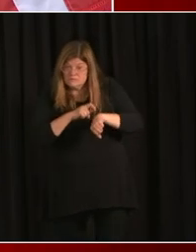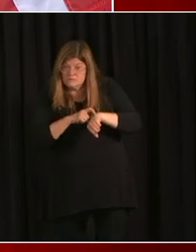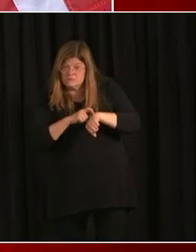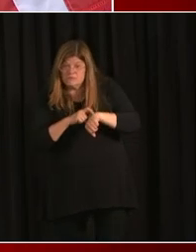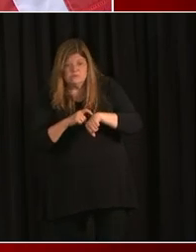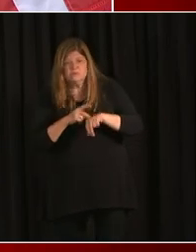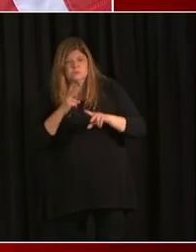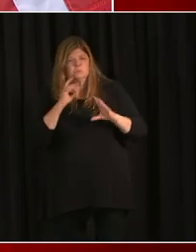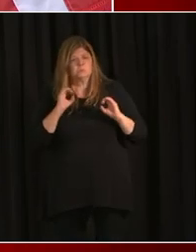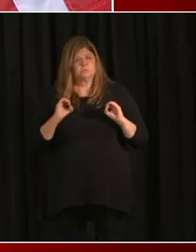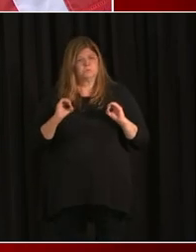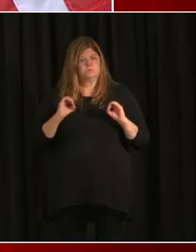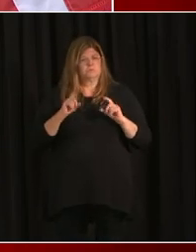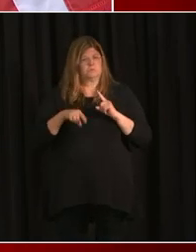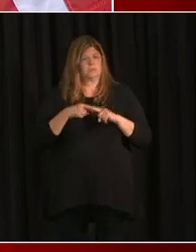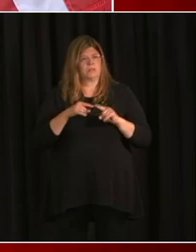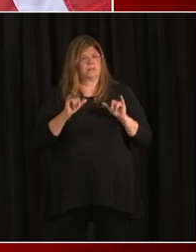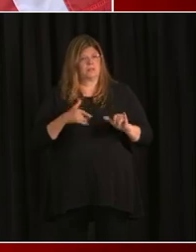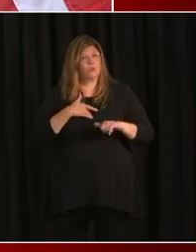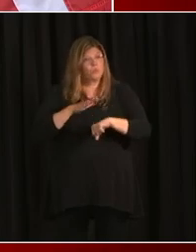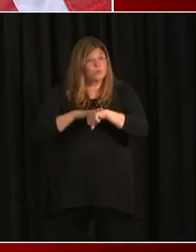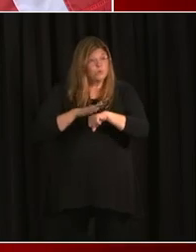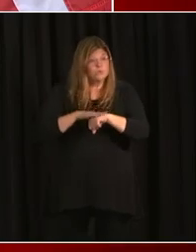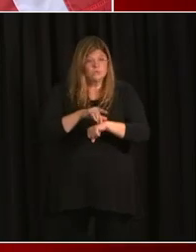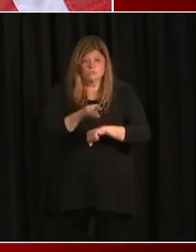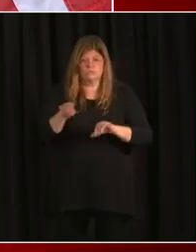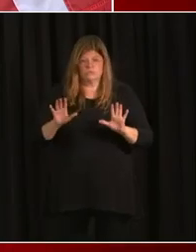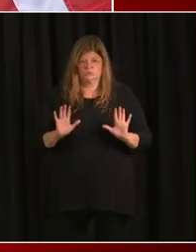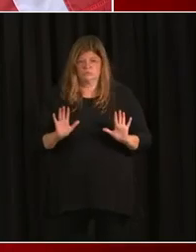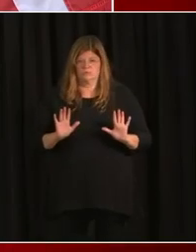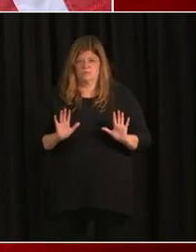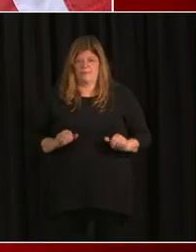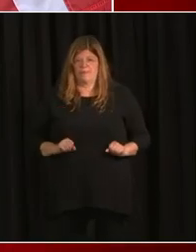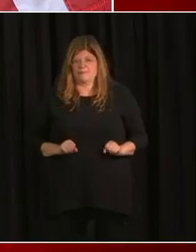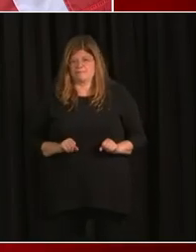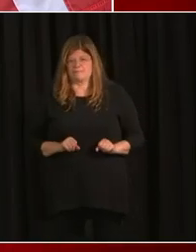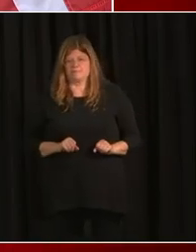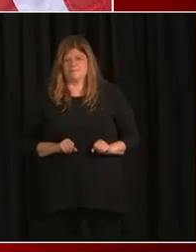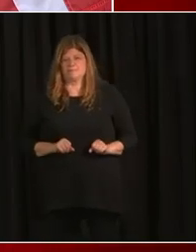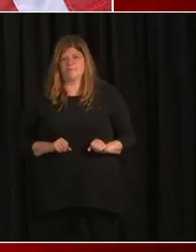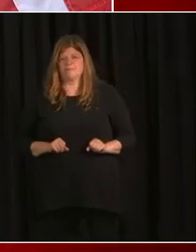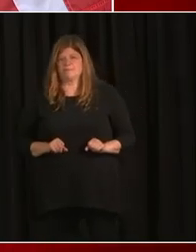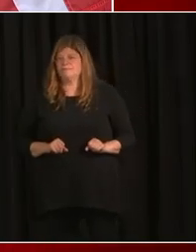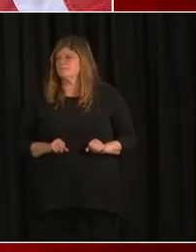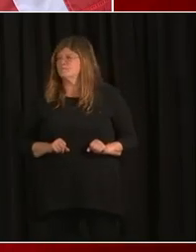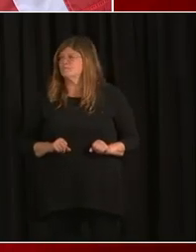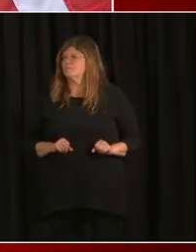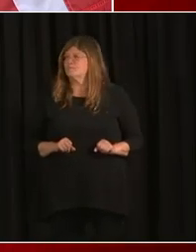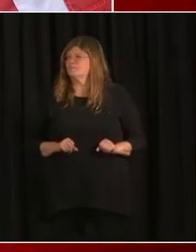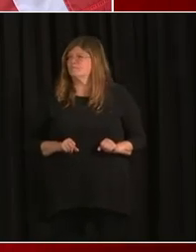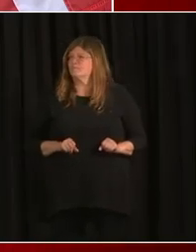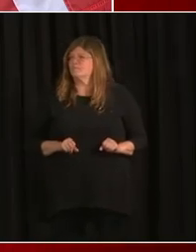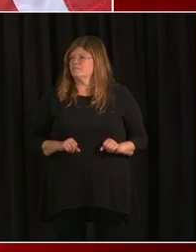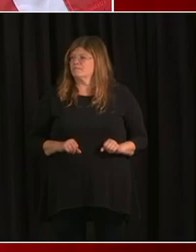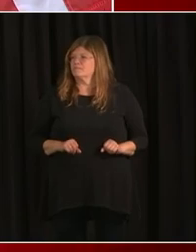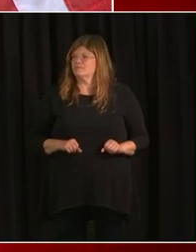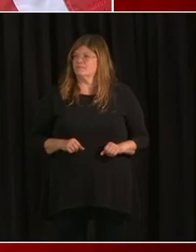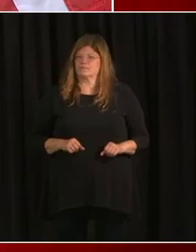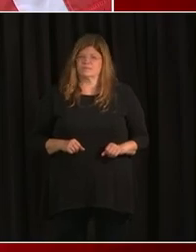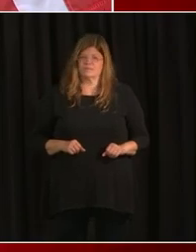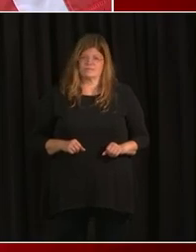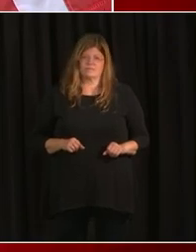hear anything from anybody, because I warned them. as long as we have a small crowd today, can I ask